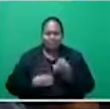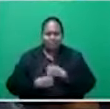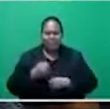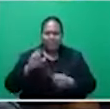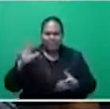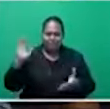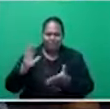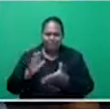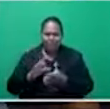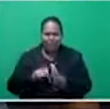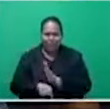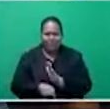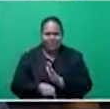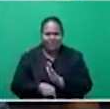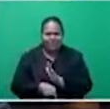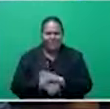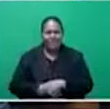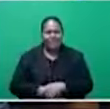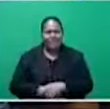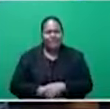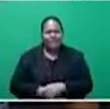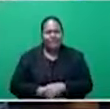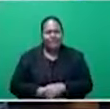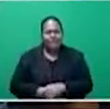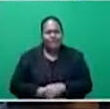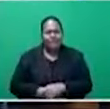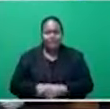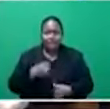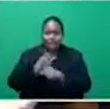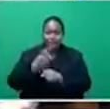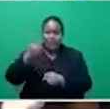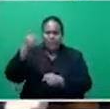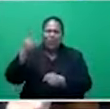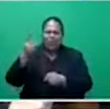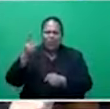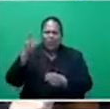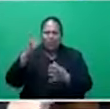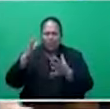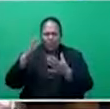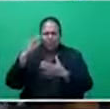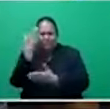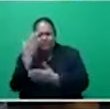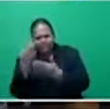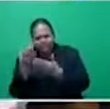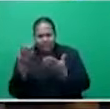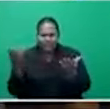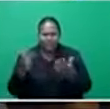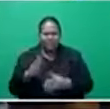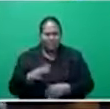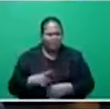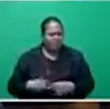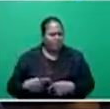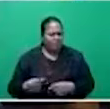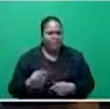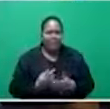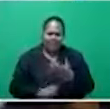months. Like I said, God forbid, if the war extends, we don't know what's going to happen. We may have another catastrophe